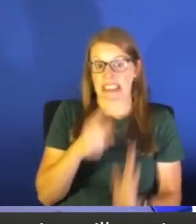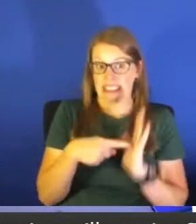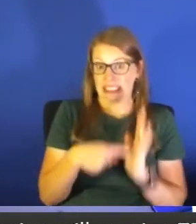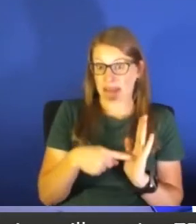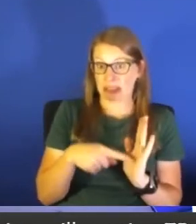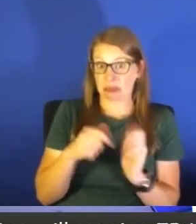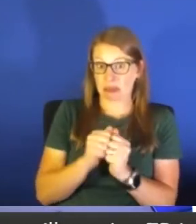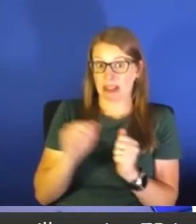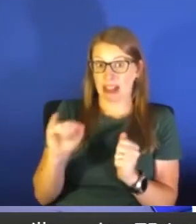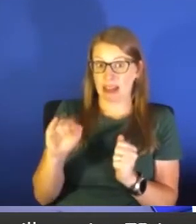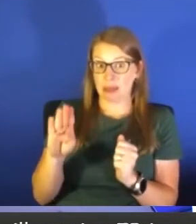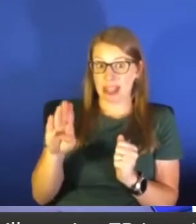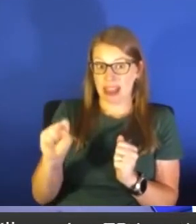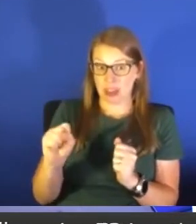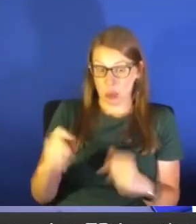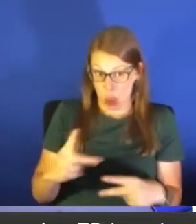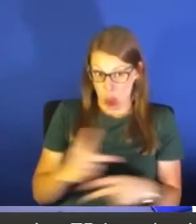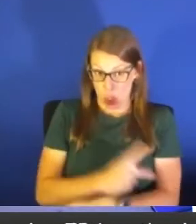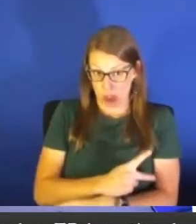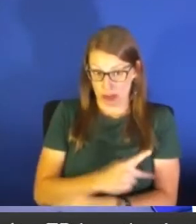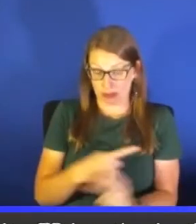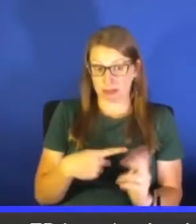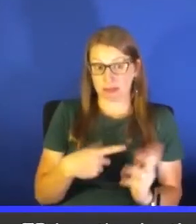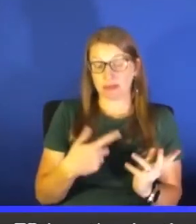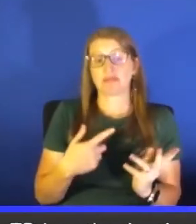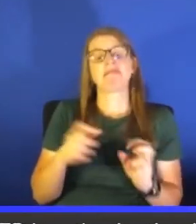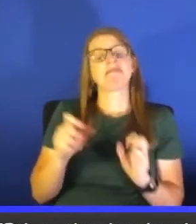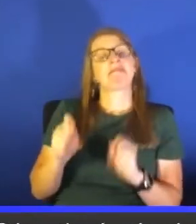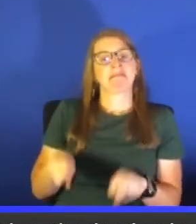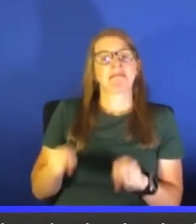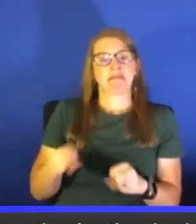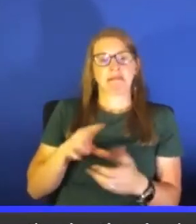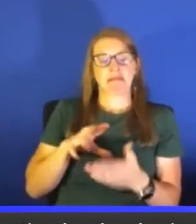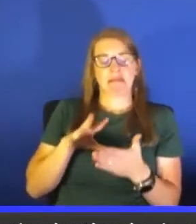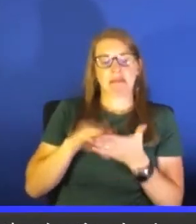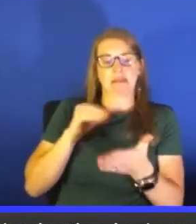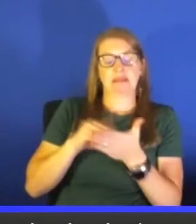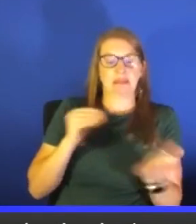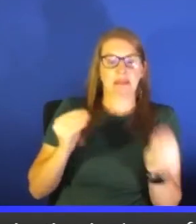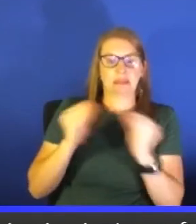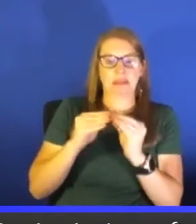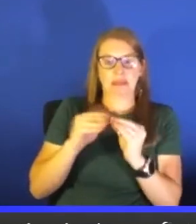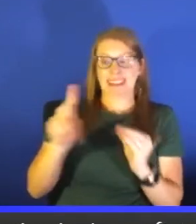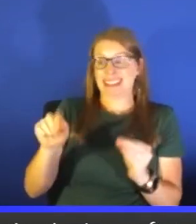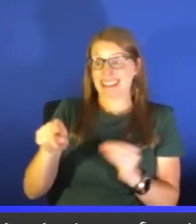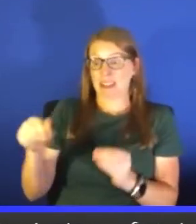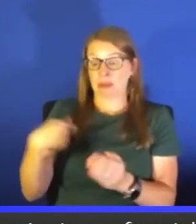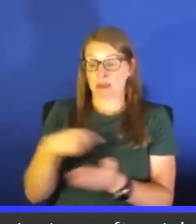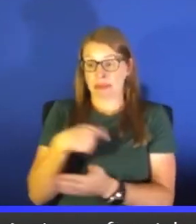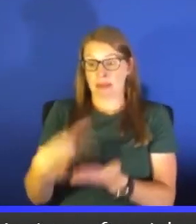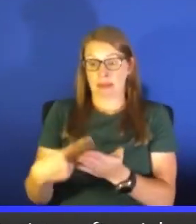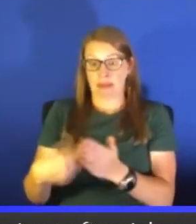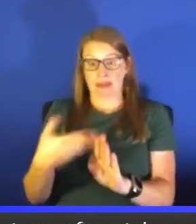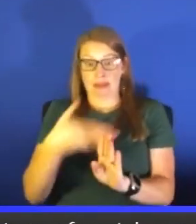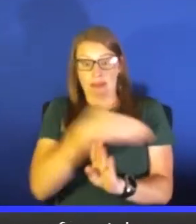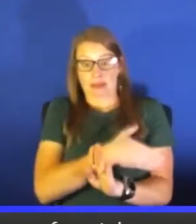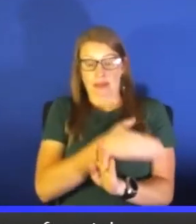with IBS worse? It's possible. We're learning more about that. We certainly had some of the data we talked about earlier where it may affect the